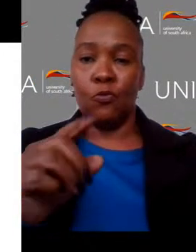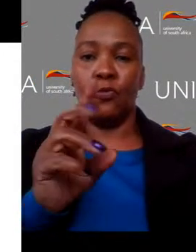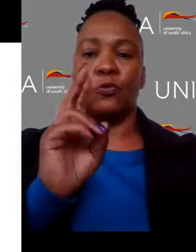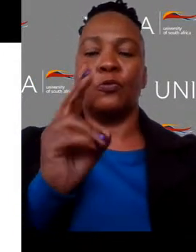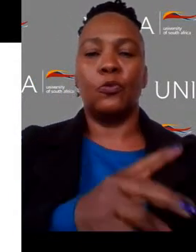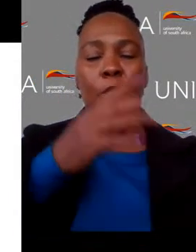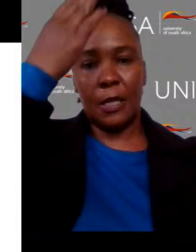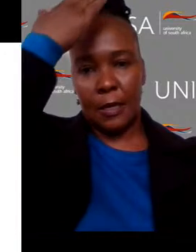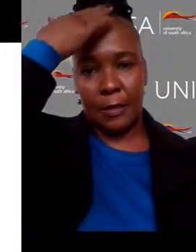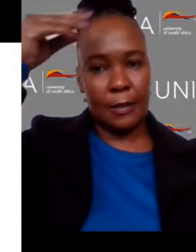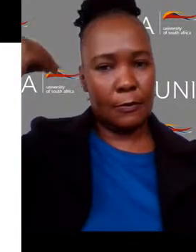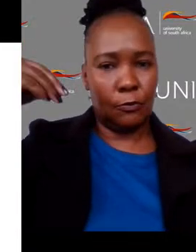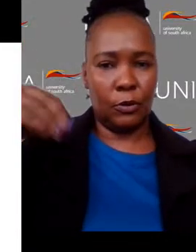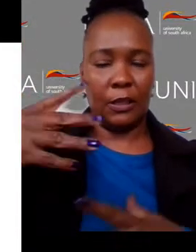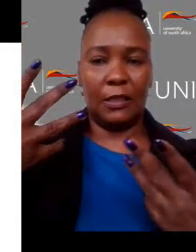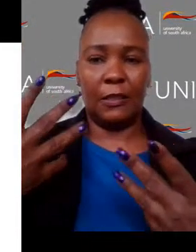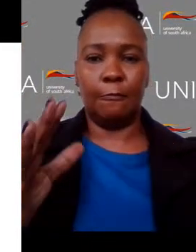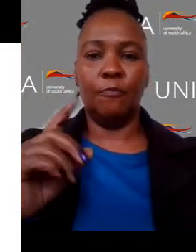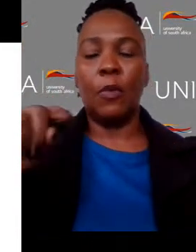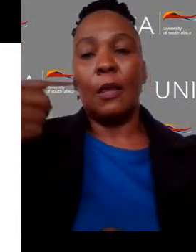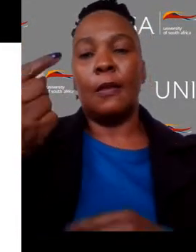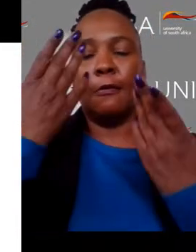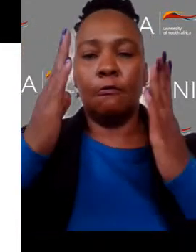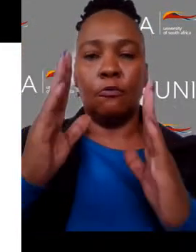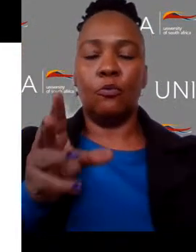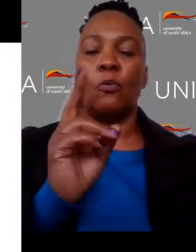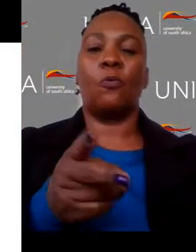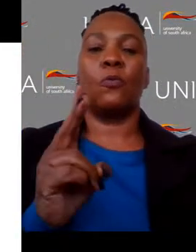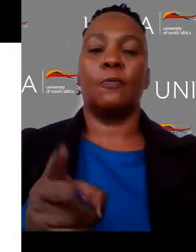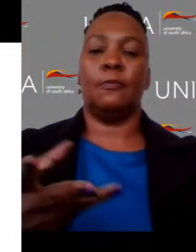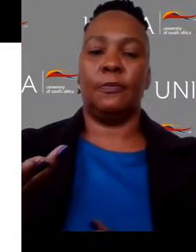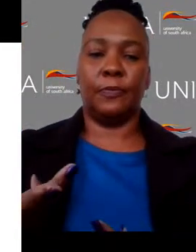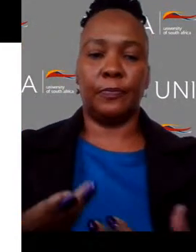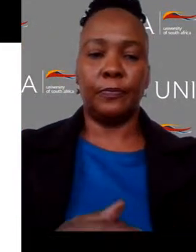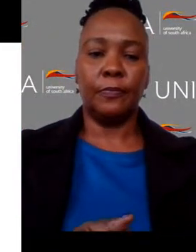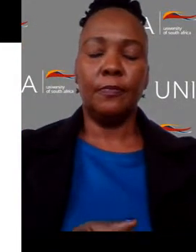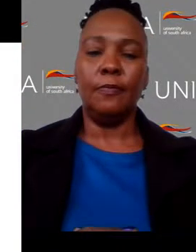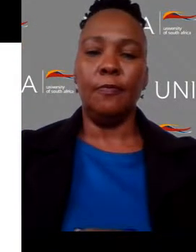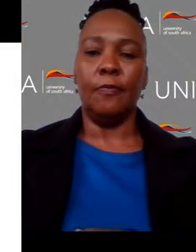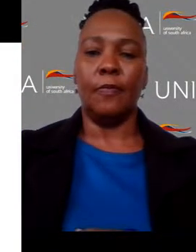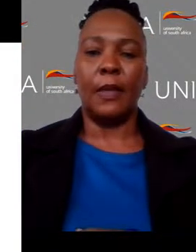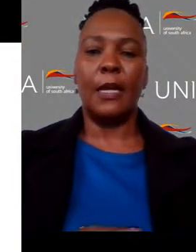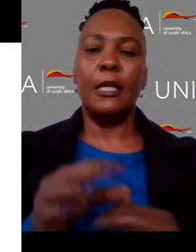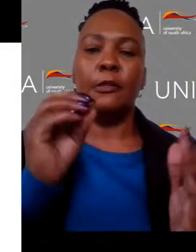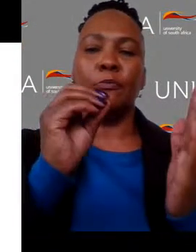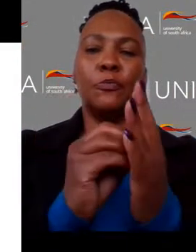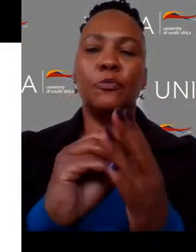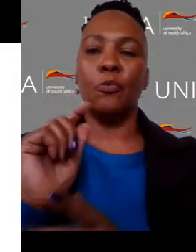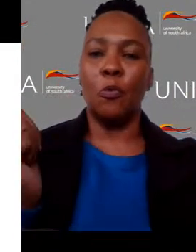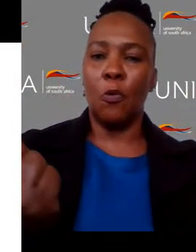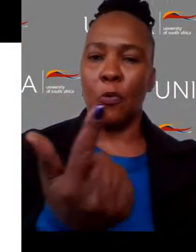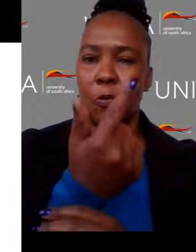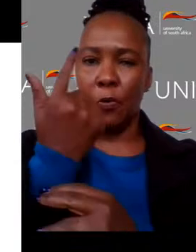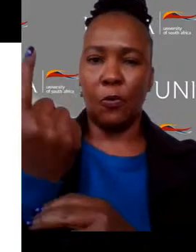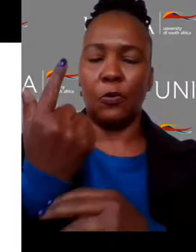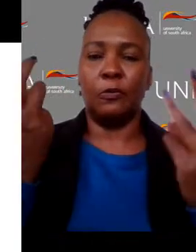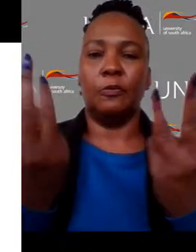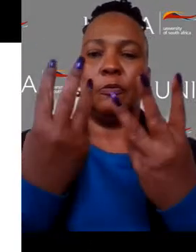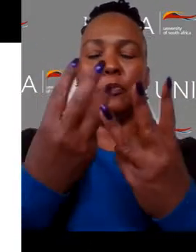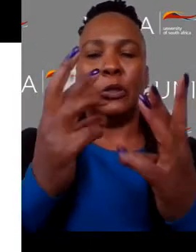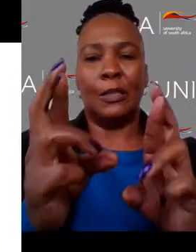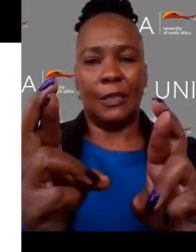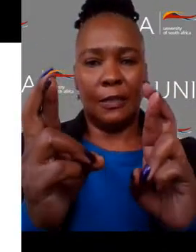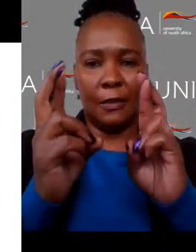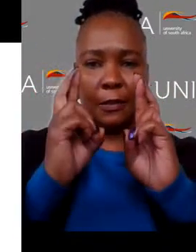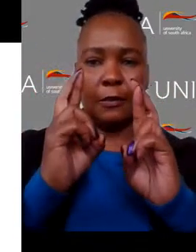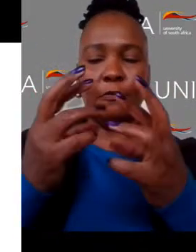graduate and for your fellow students as well. It puts everyone at risk. It risks the university from